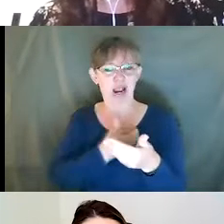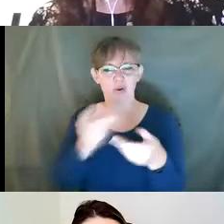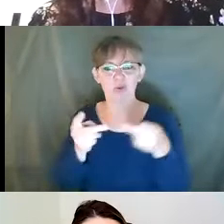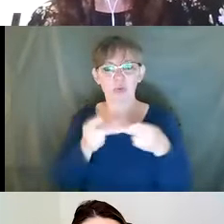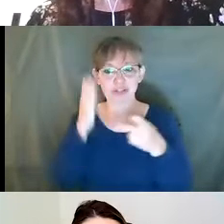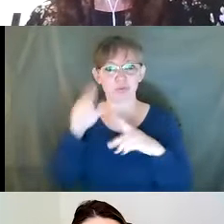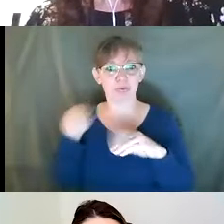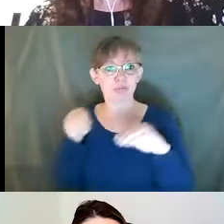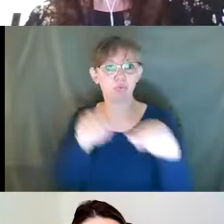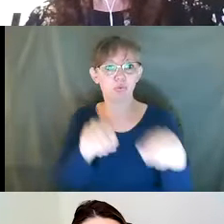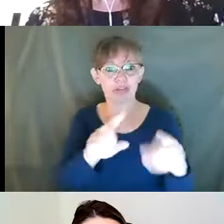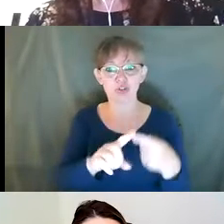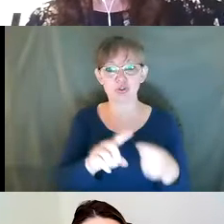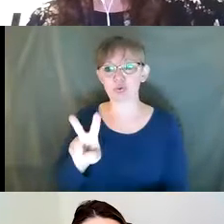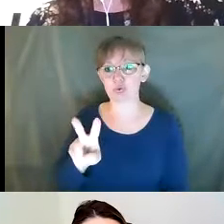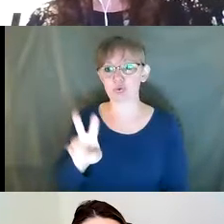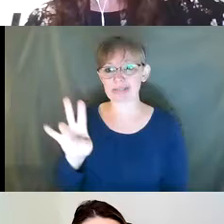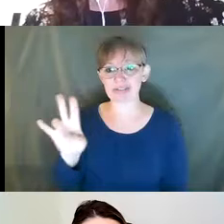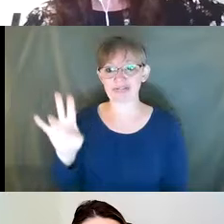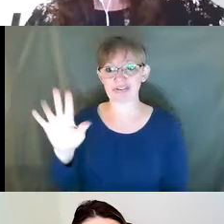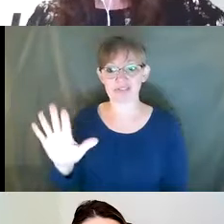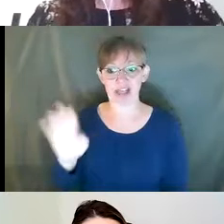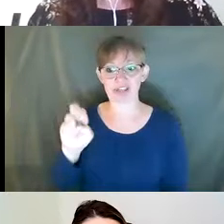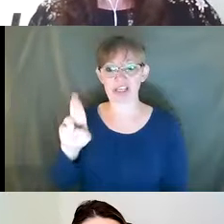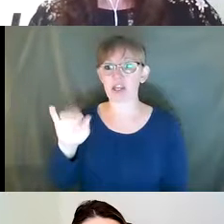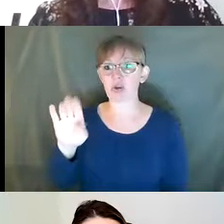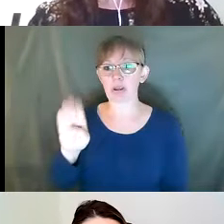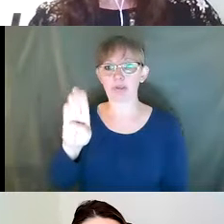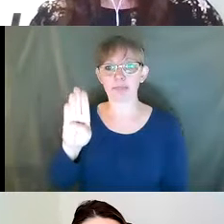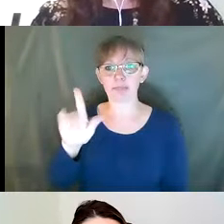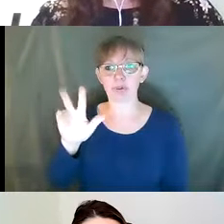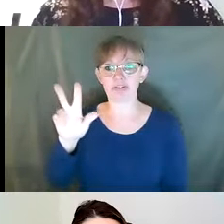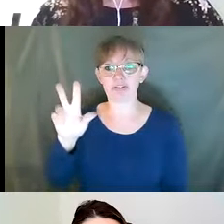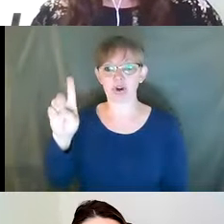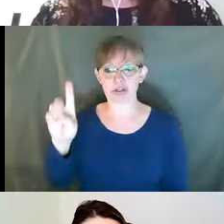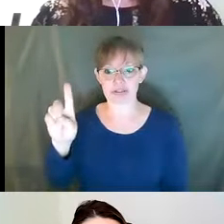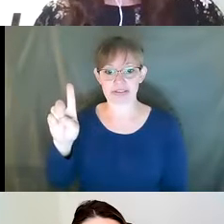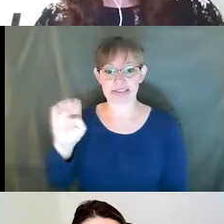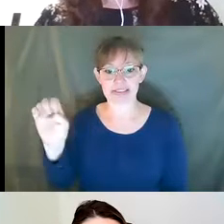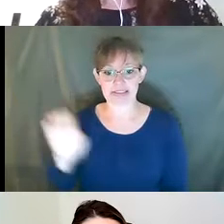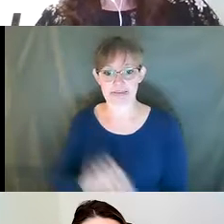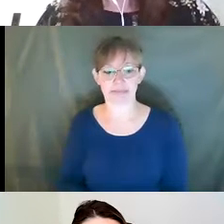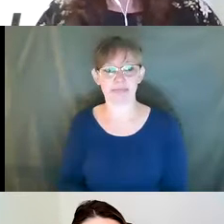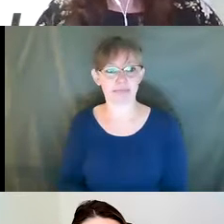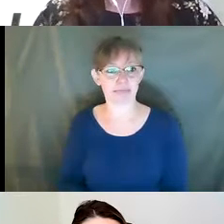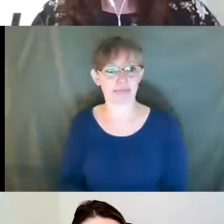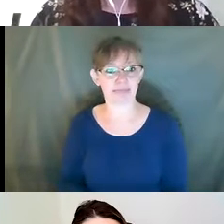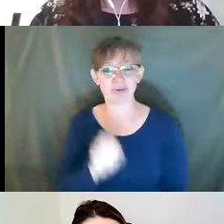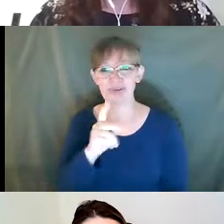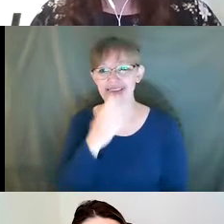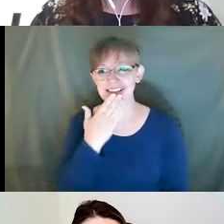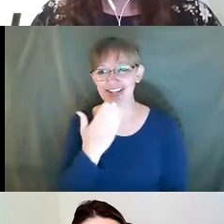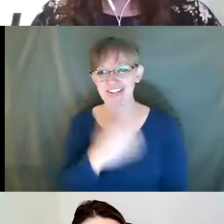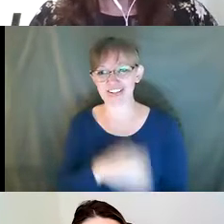moving to 2775 Erie Boulevard East. Okay, thank you.